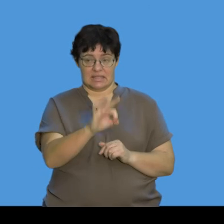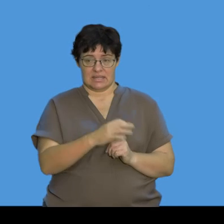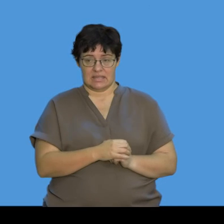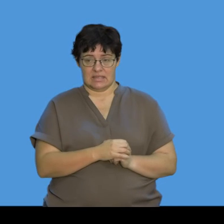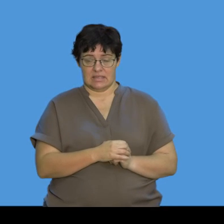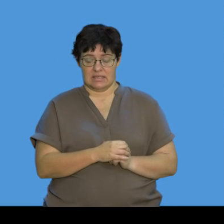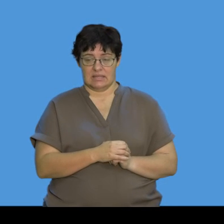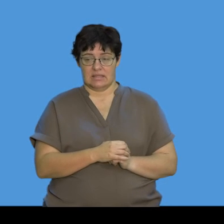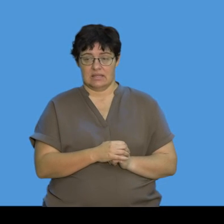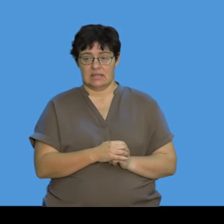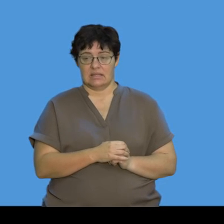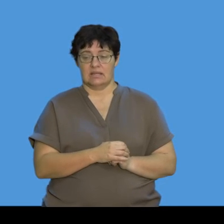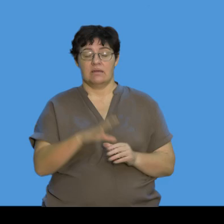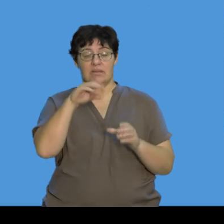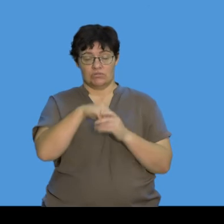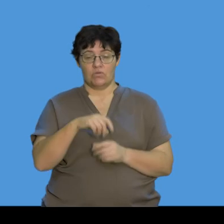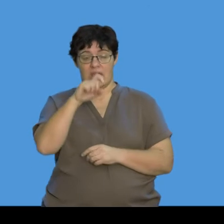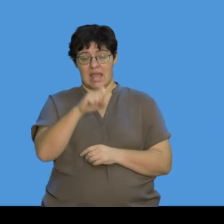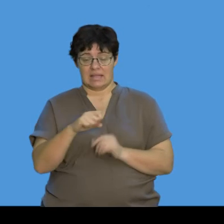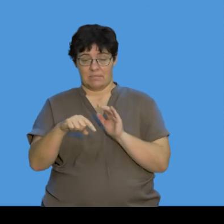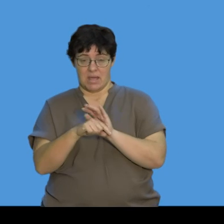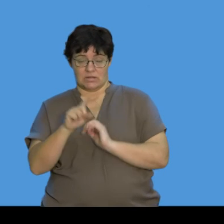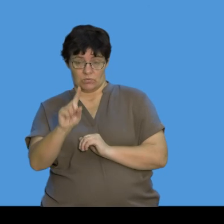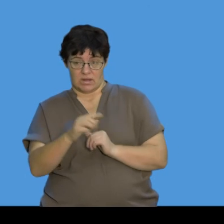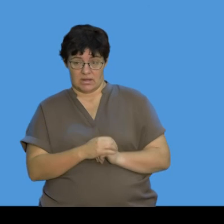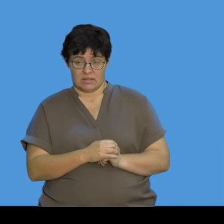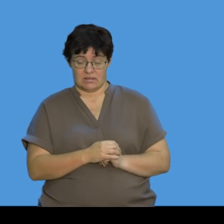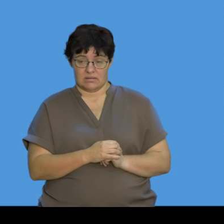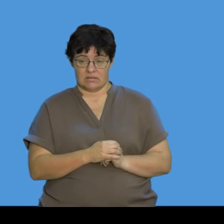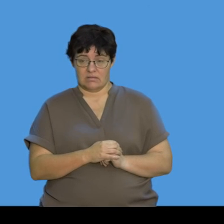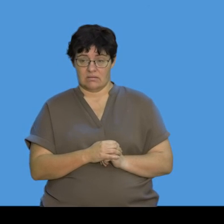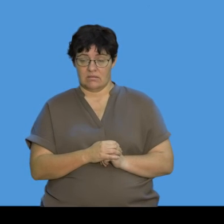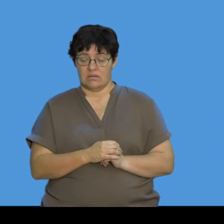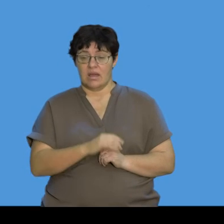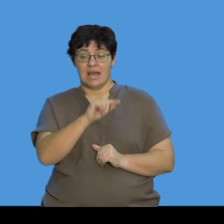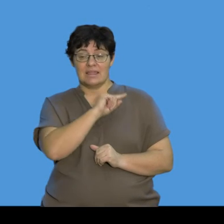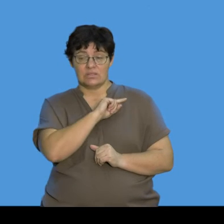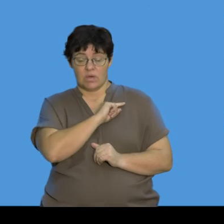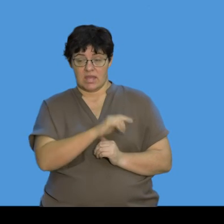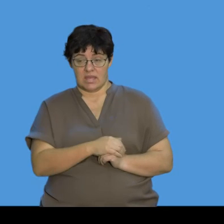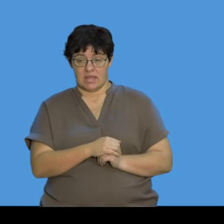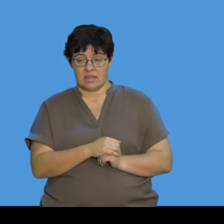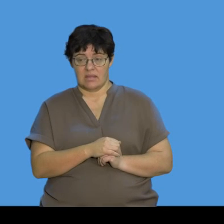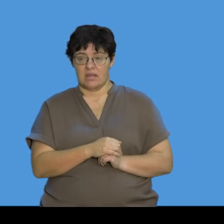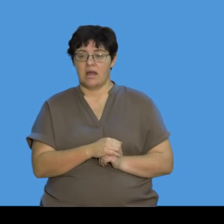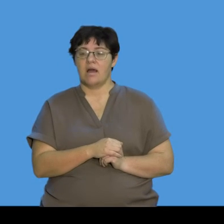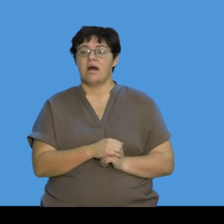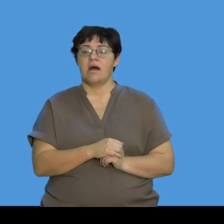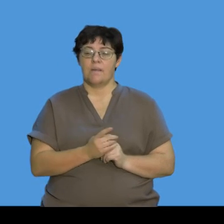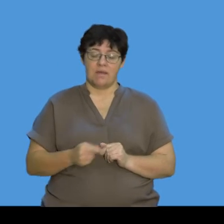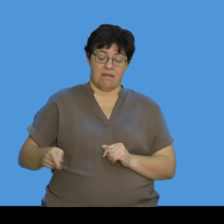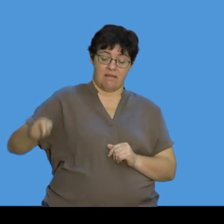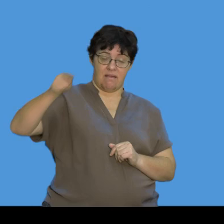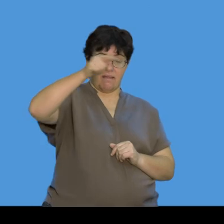3 into x minus 1. Therefore, automatically you can see that from what